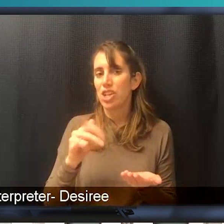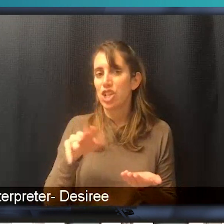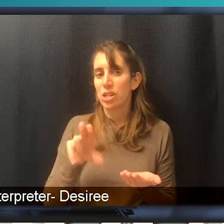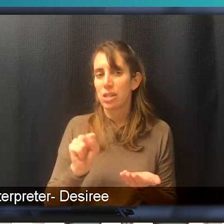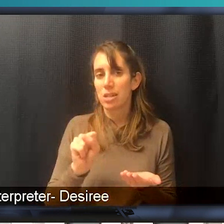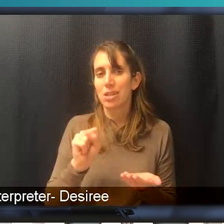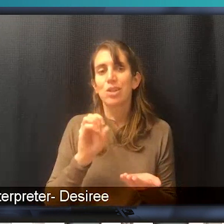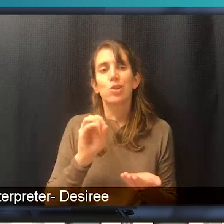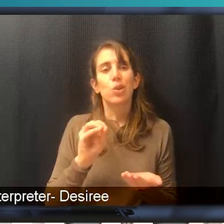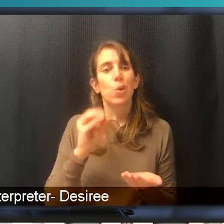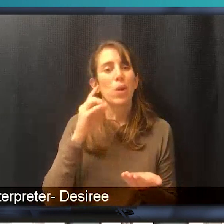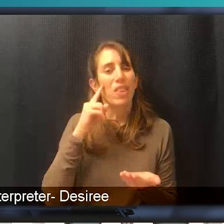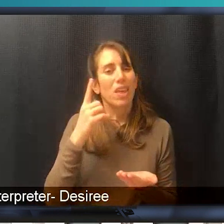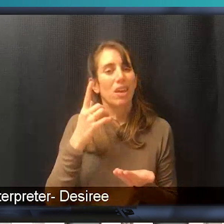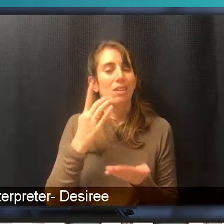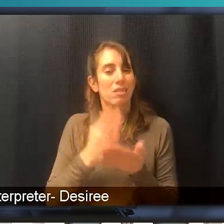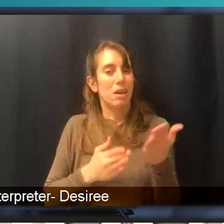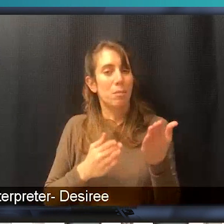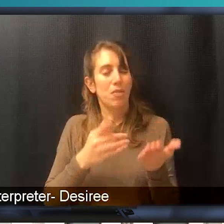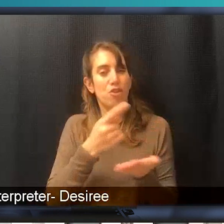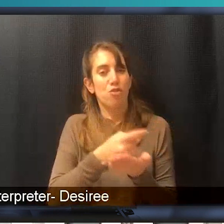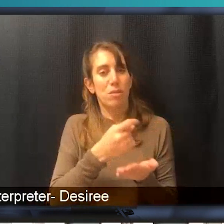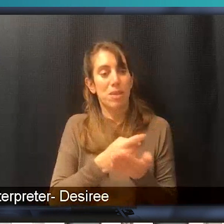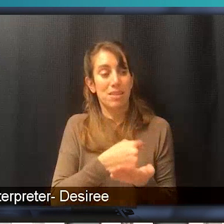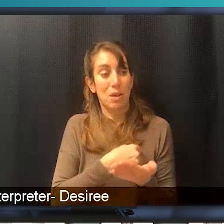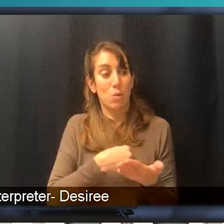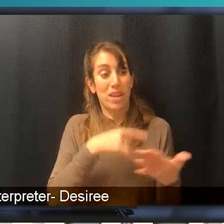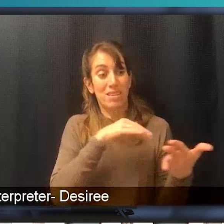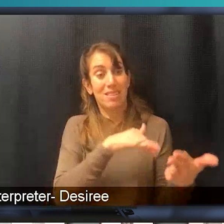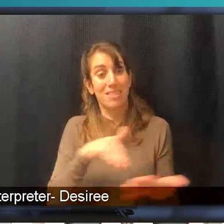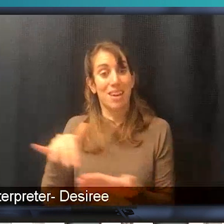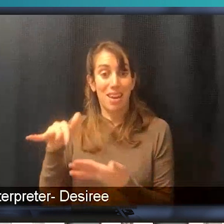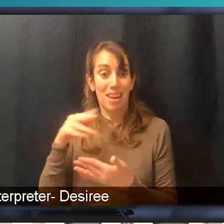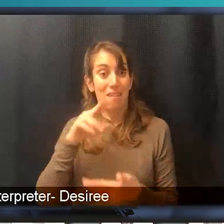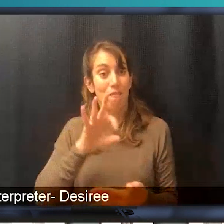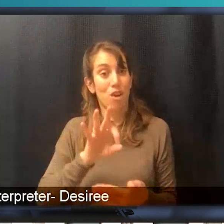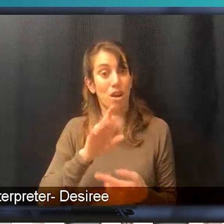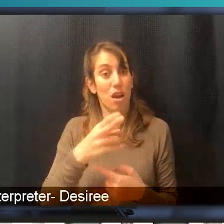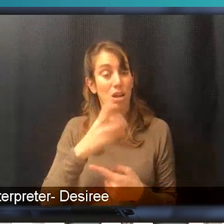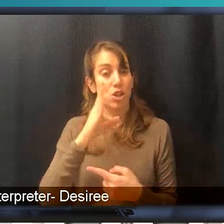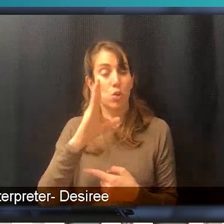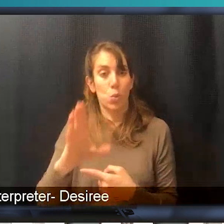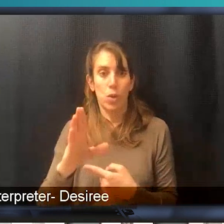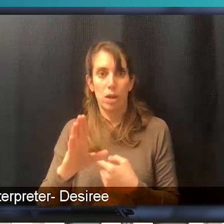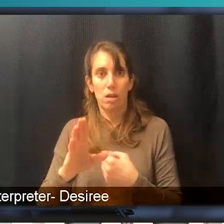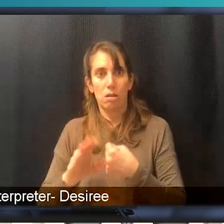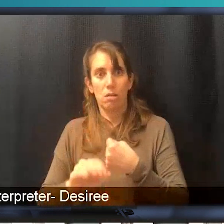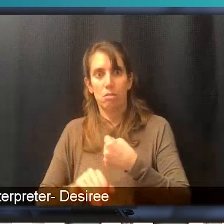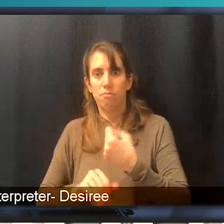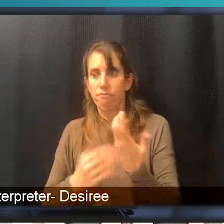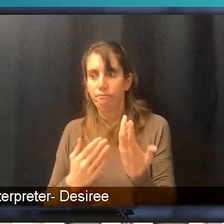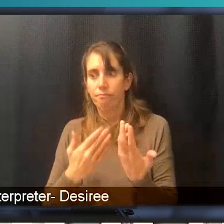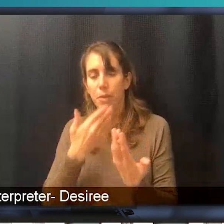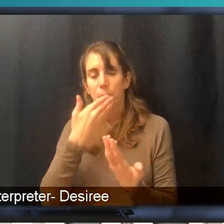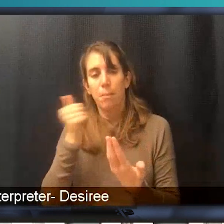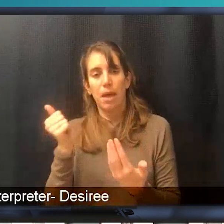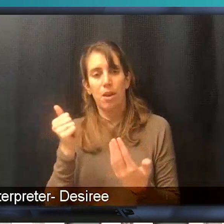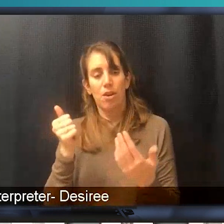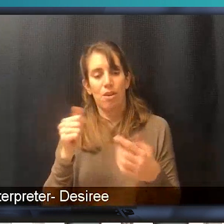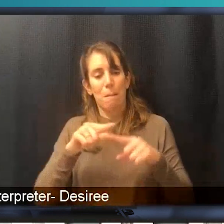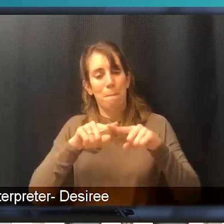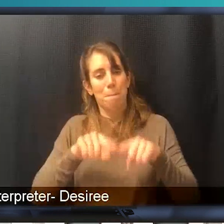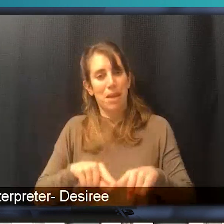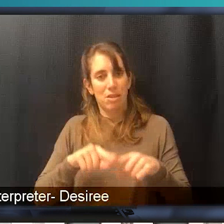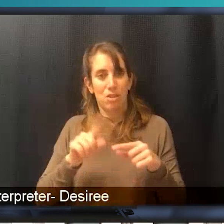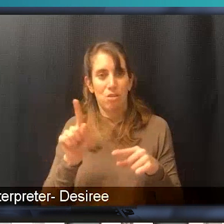treatments, including some of the ones that we've studied at the Hutch, will actually hold up better, again, based on where the therapy matches up with the mutation. But I agree, I